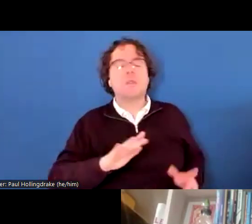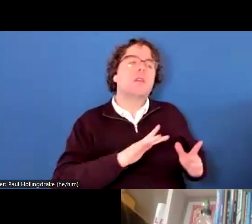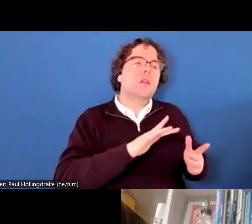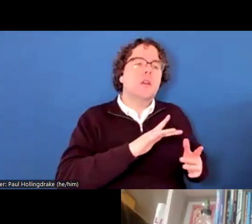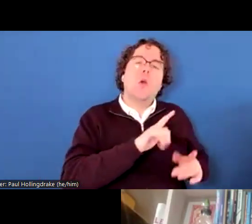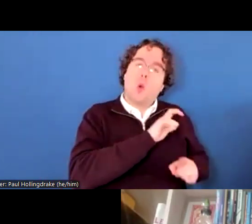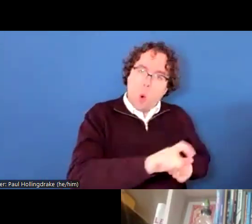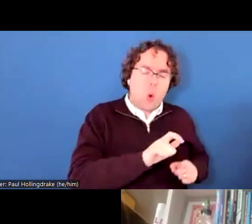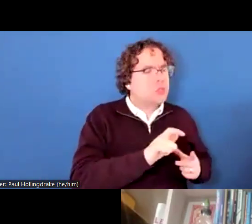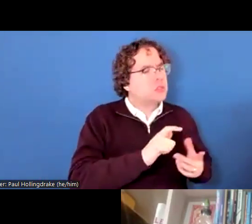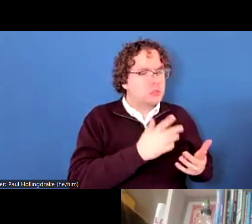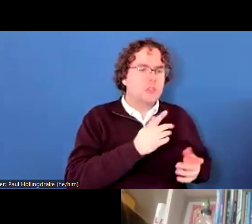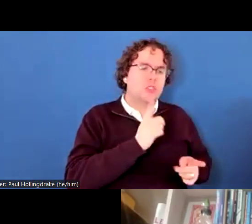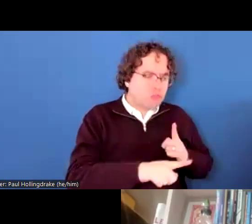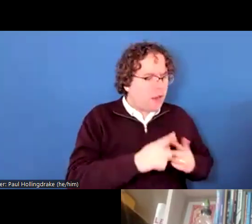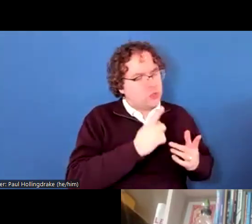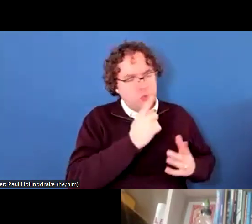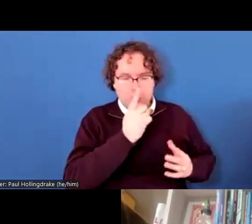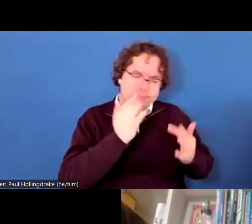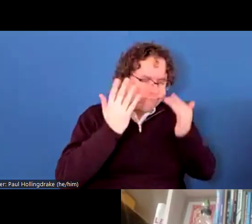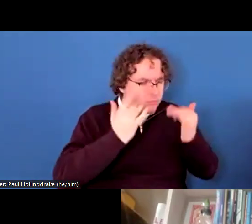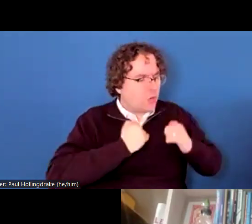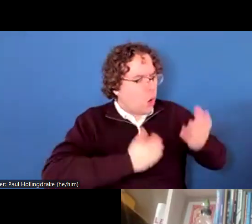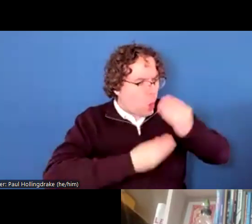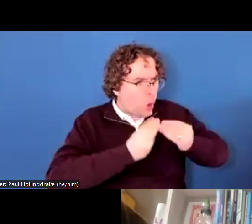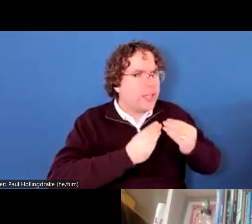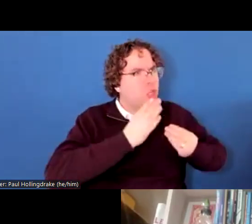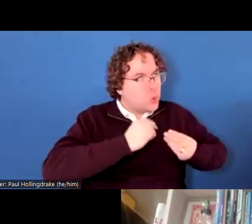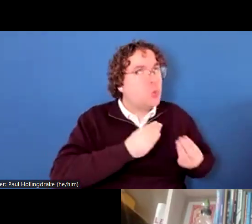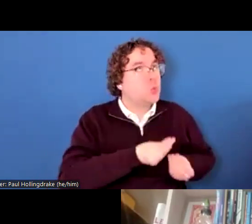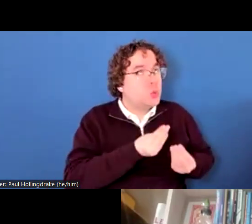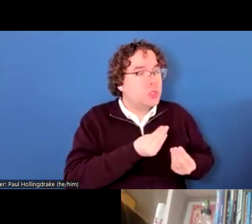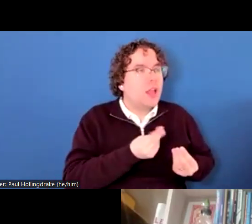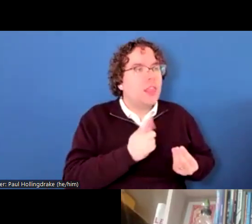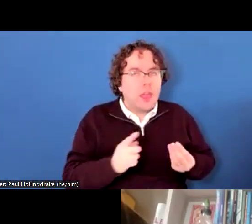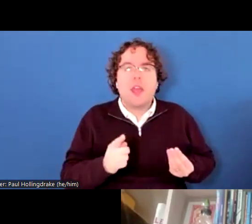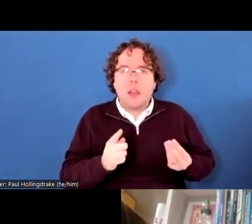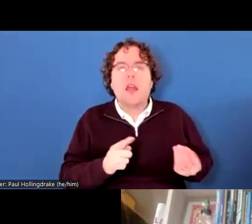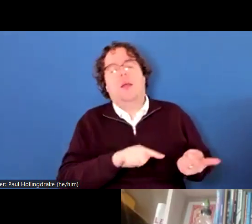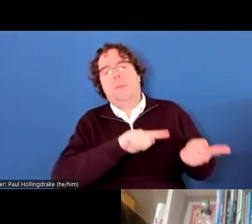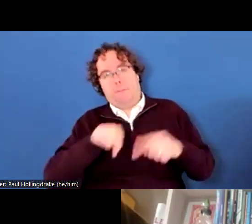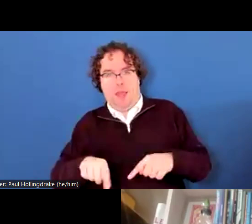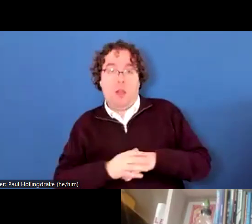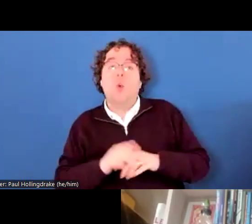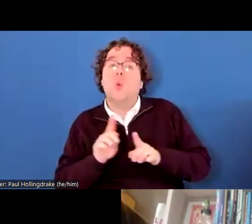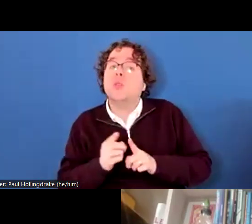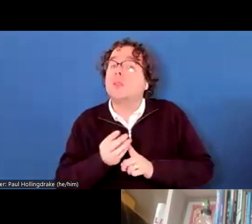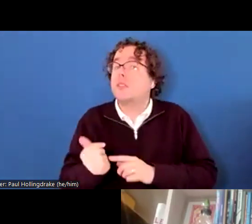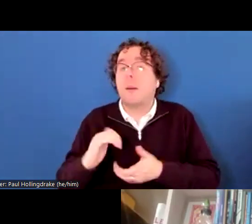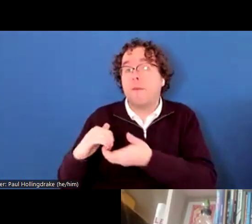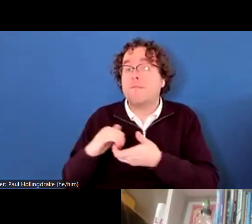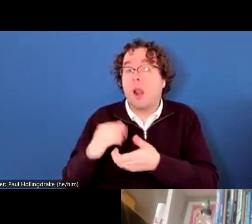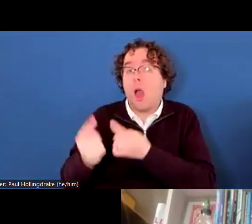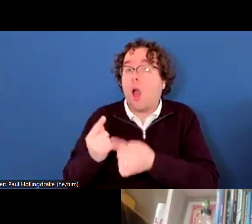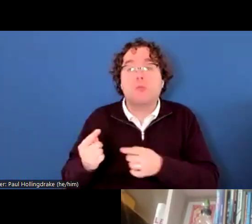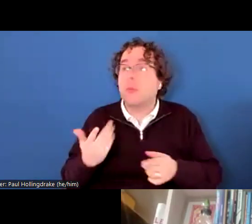a fellowship. So really reflect on the learning that you've took away first. We also have some fellows who haven't done a course with us. It might be